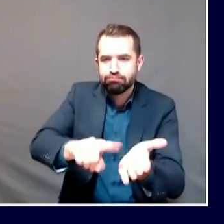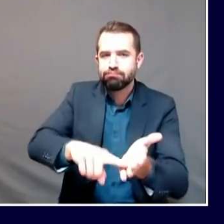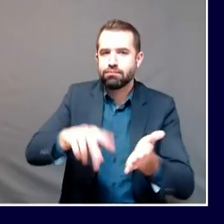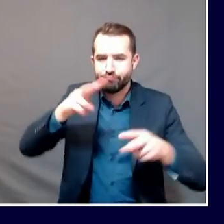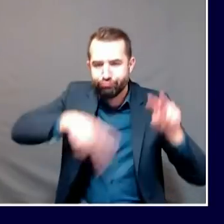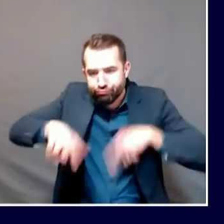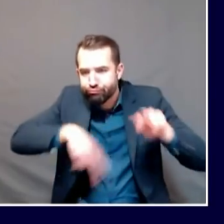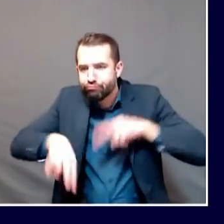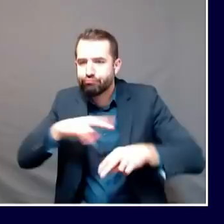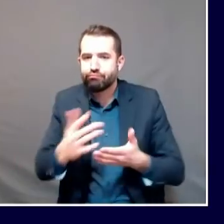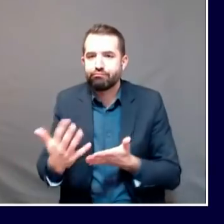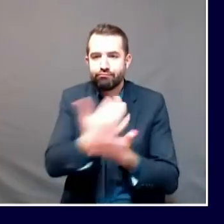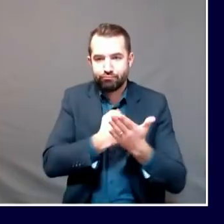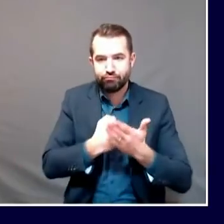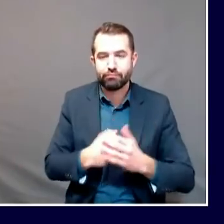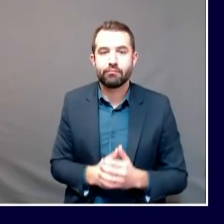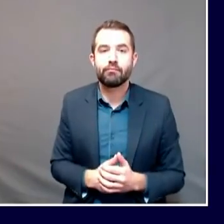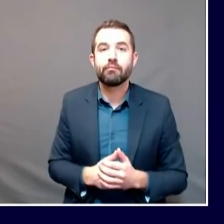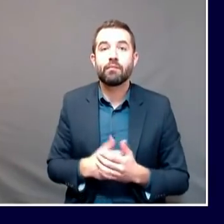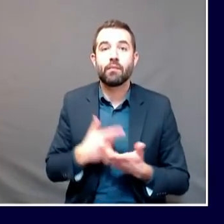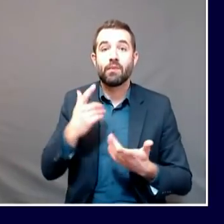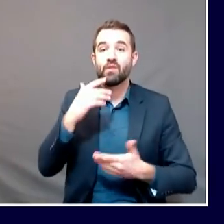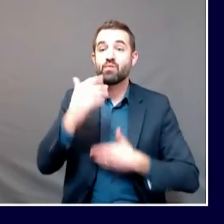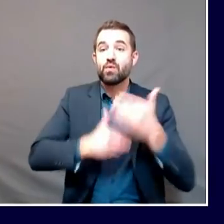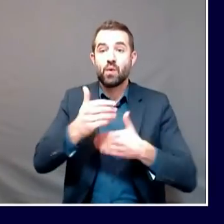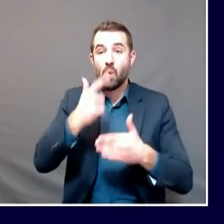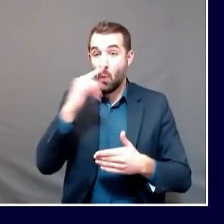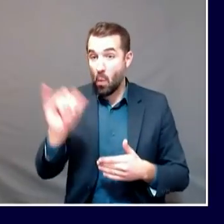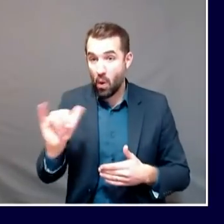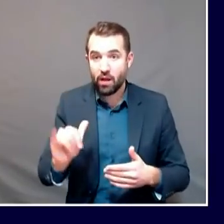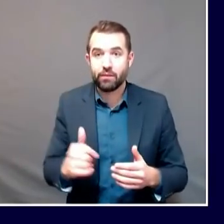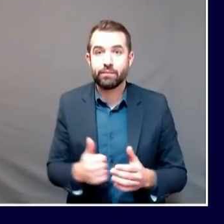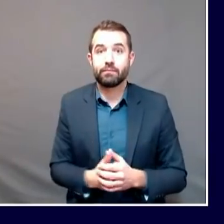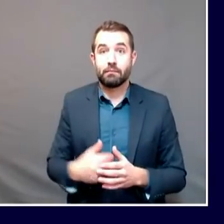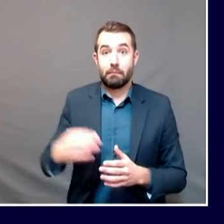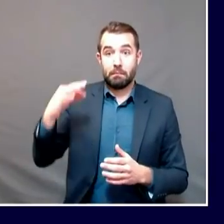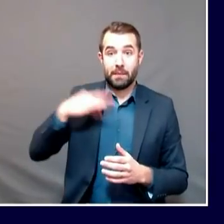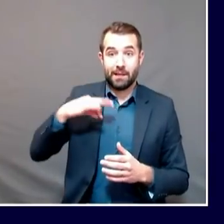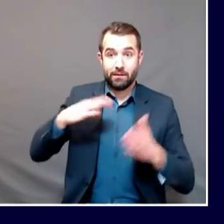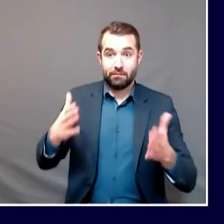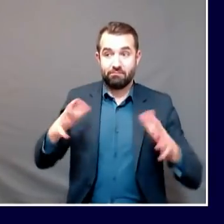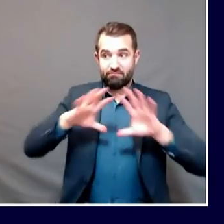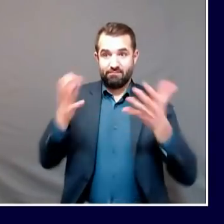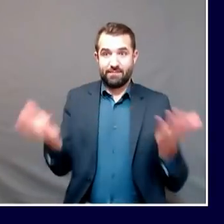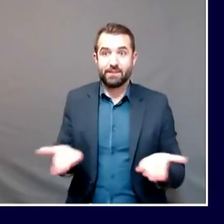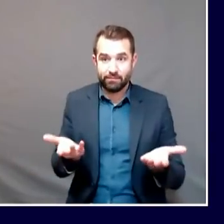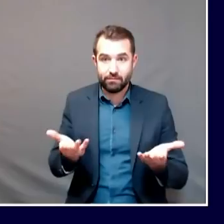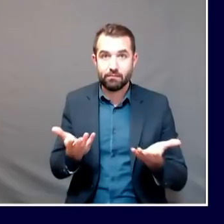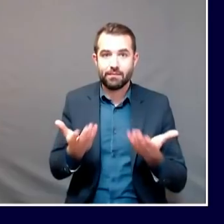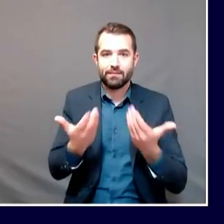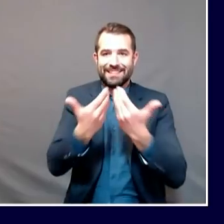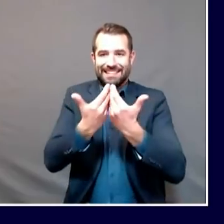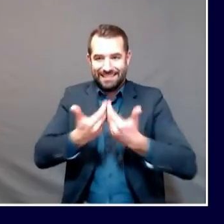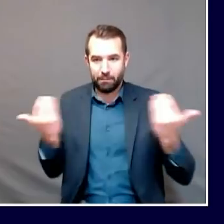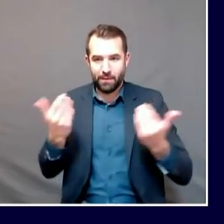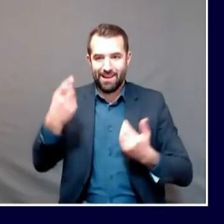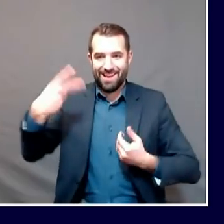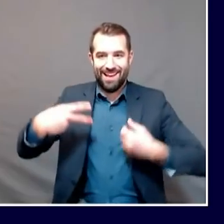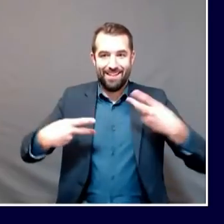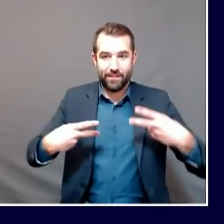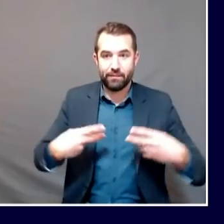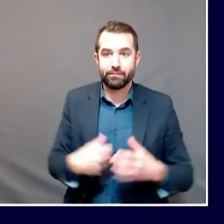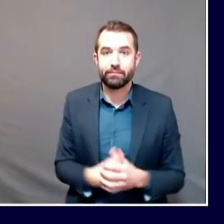then they compared that with other volunteers who didn't get the live vaccine, but they got saline instead.